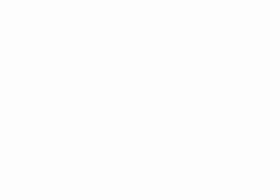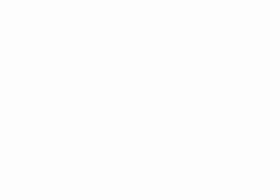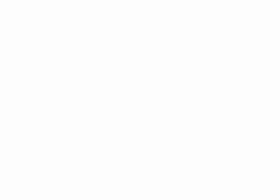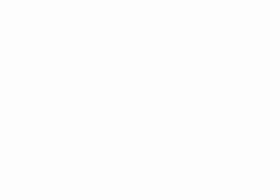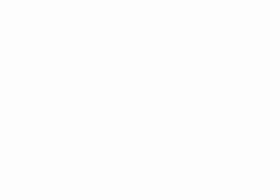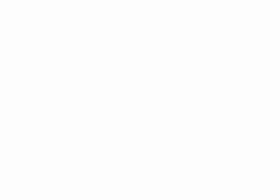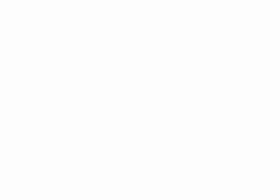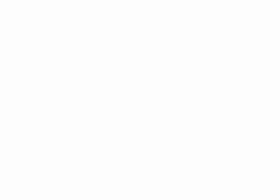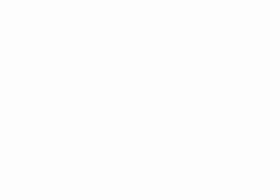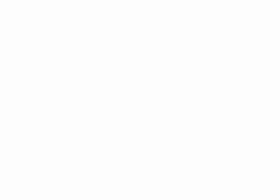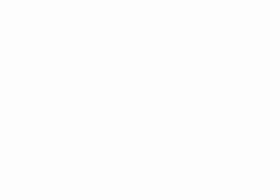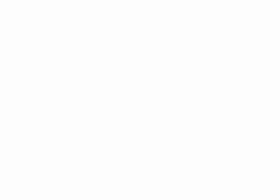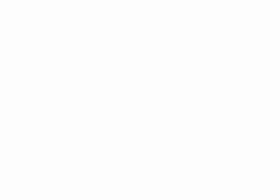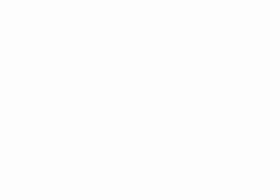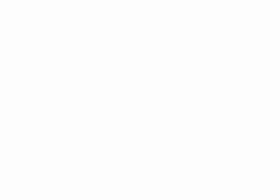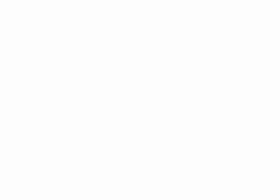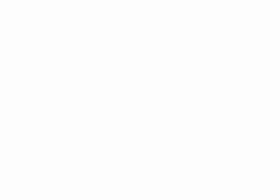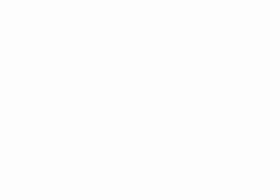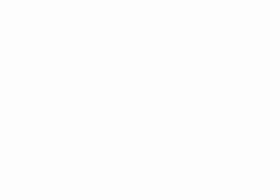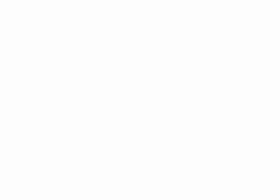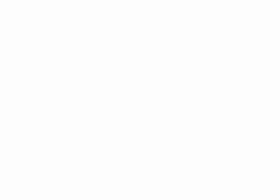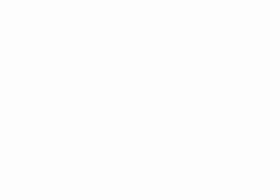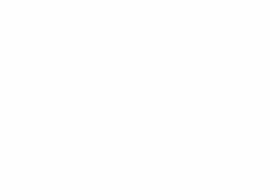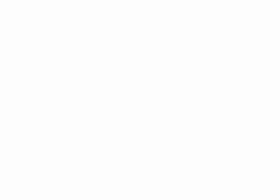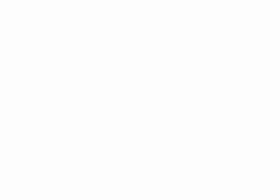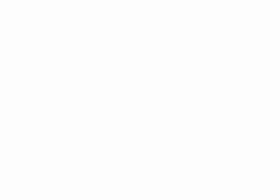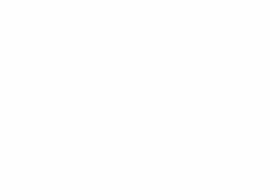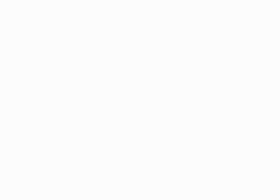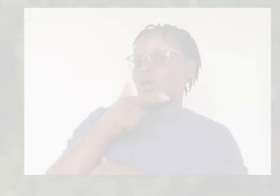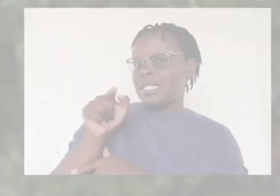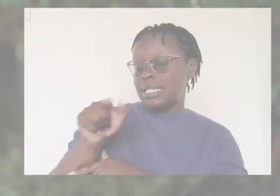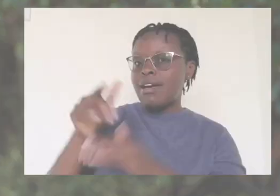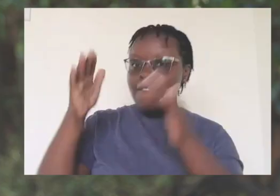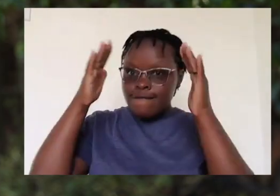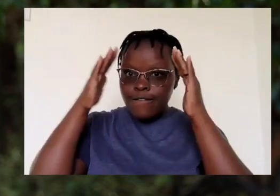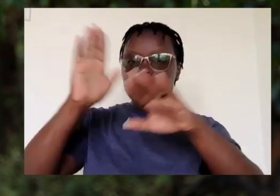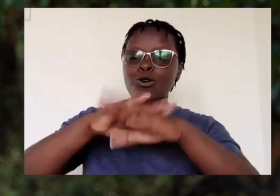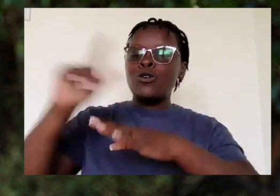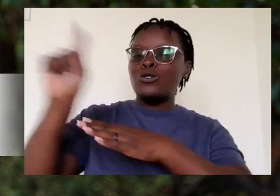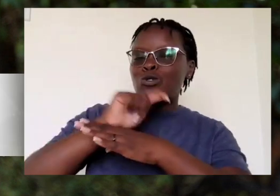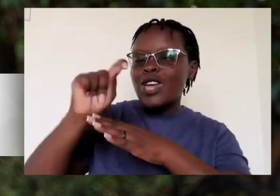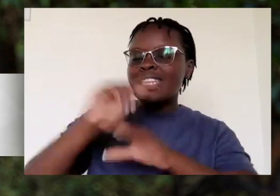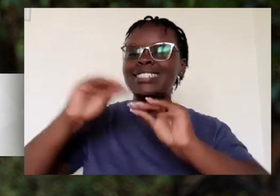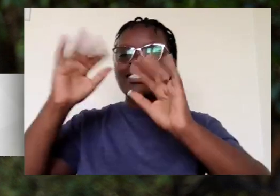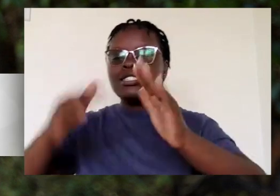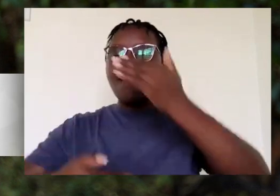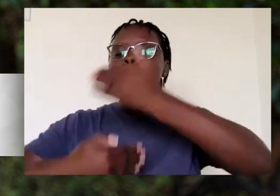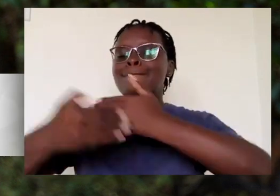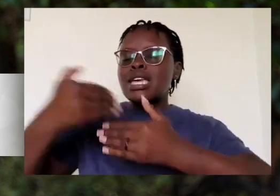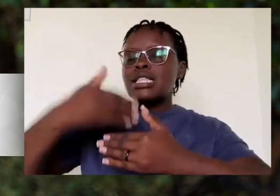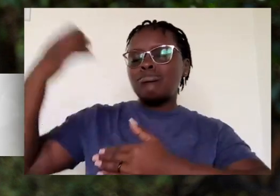giving students laptops and tablets. The policy takes a holistic approach. It focuses on training